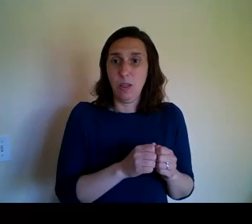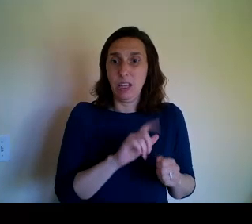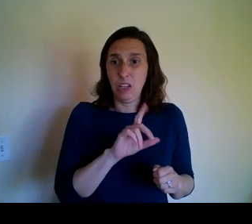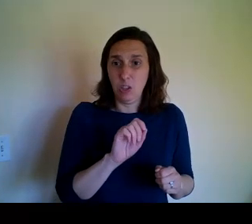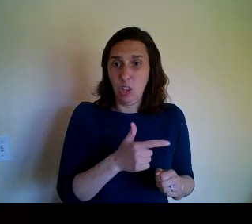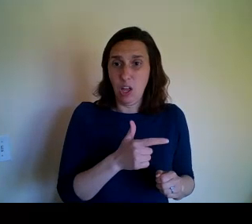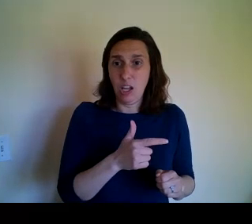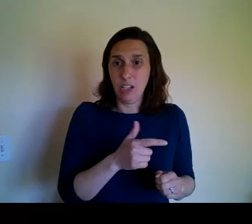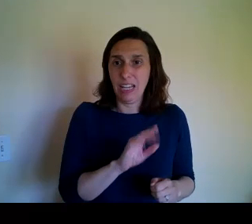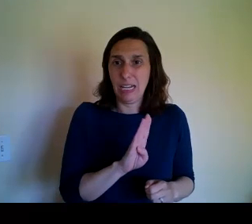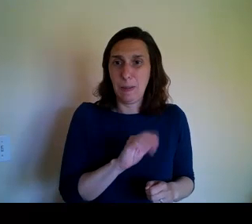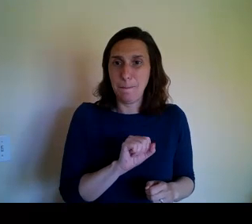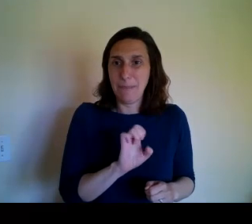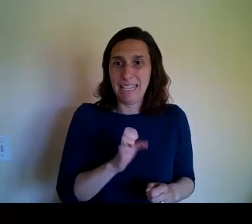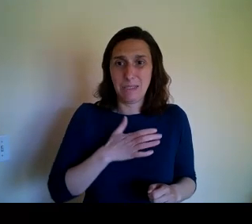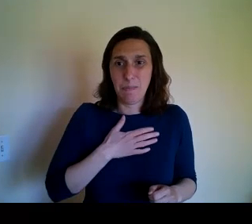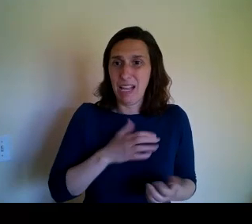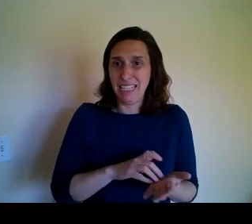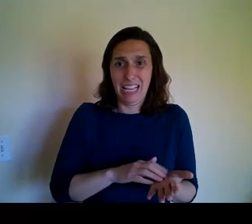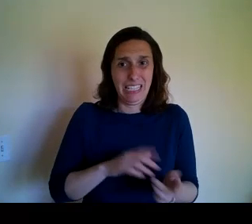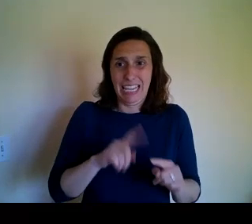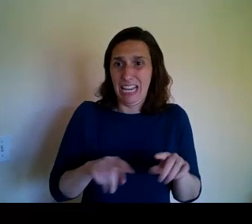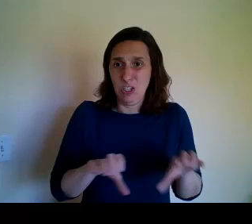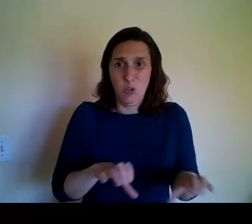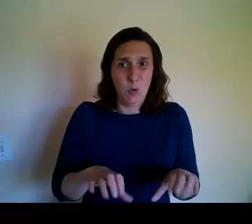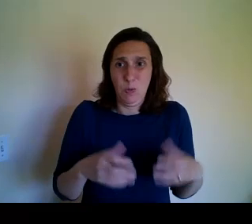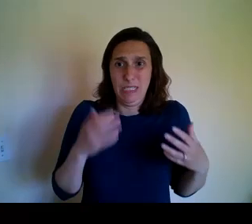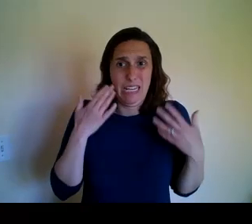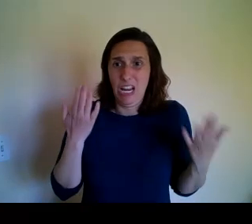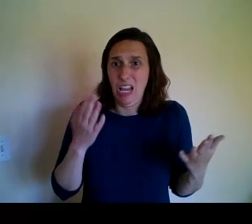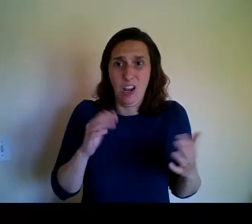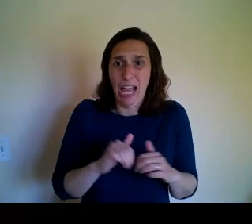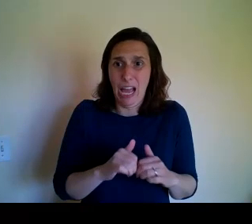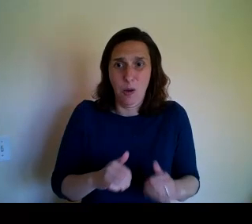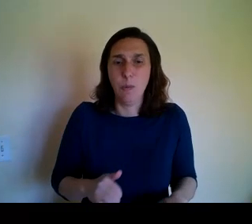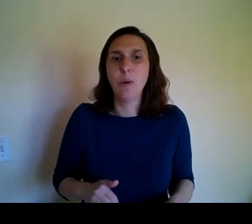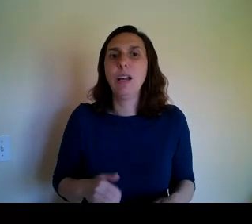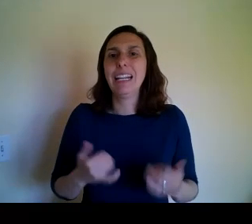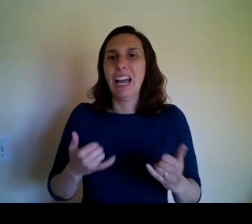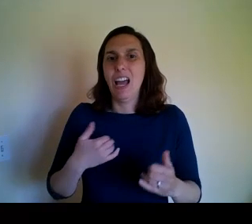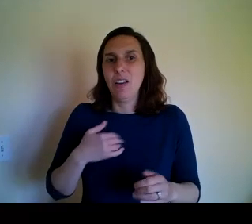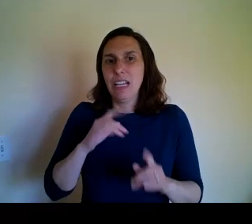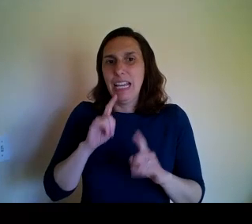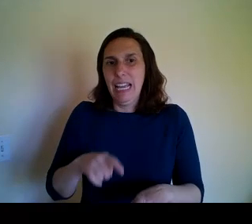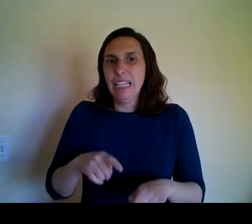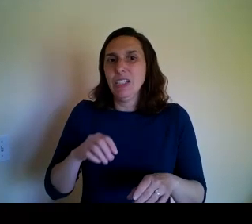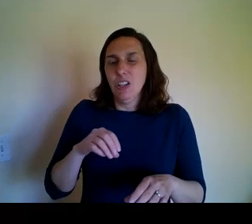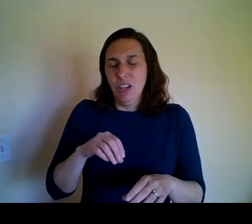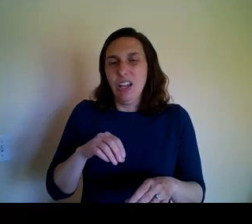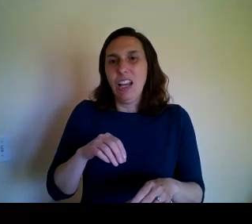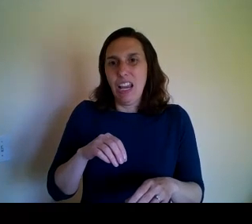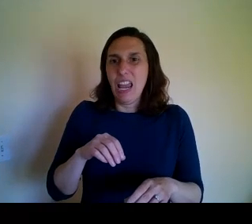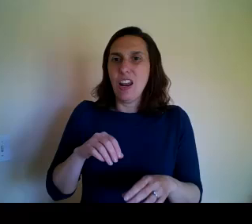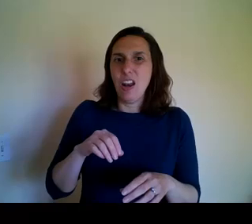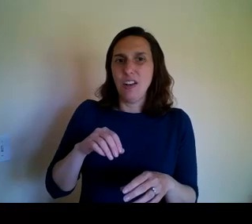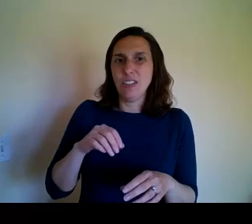a base that my calculator didn't have the key for, and I have an answer in terms of a base that my